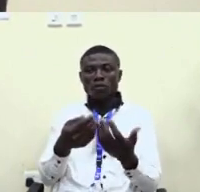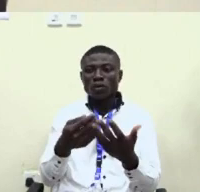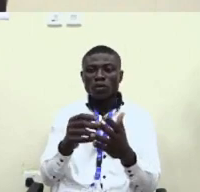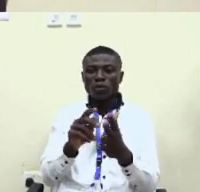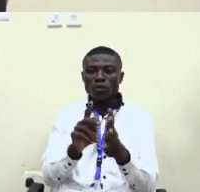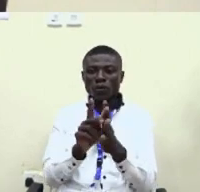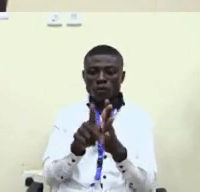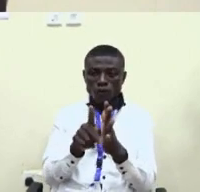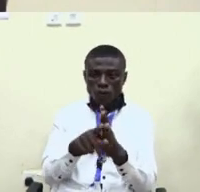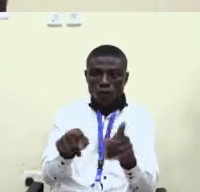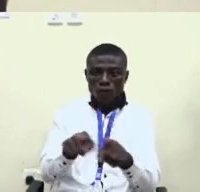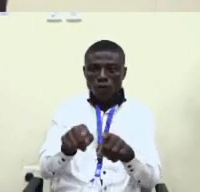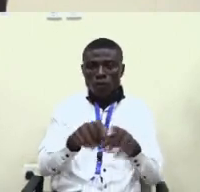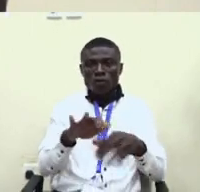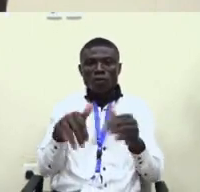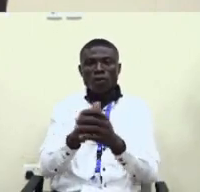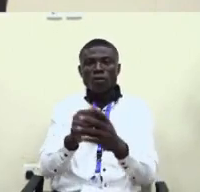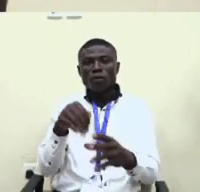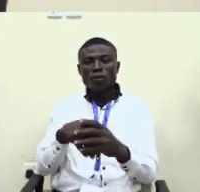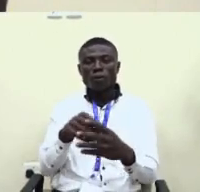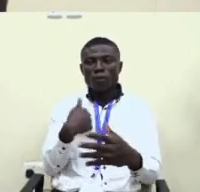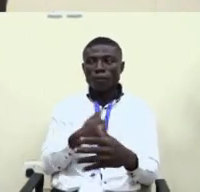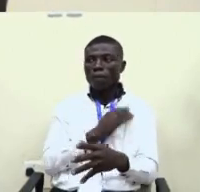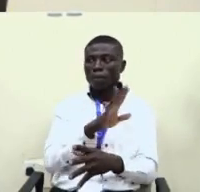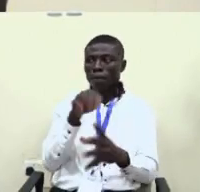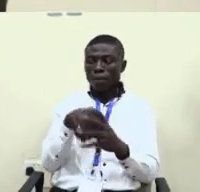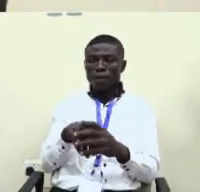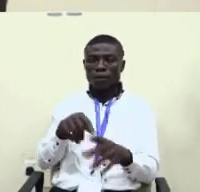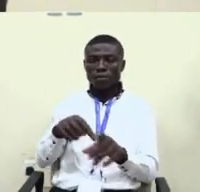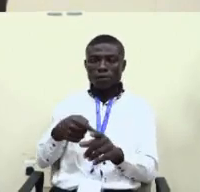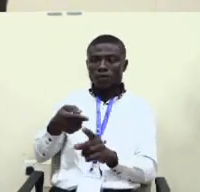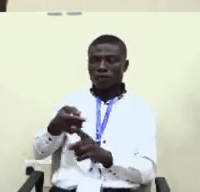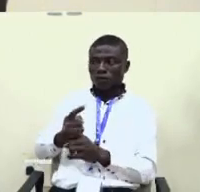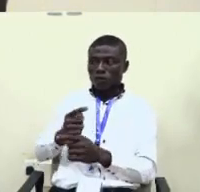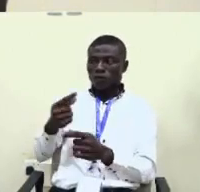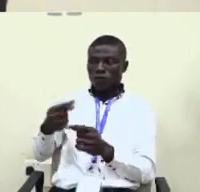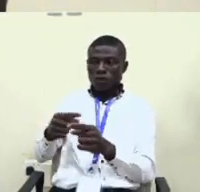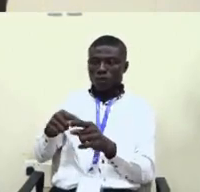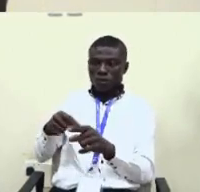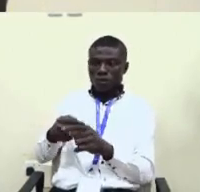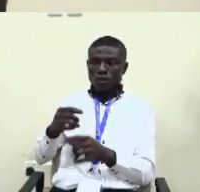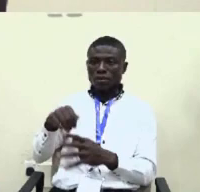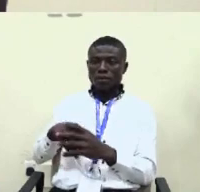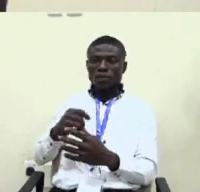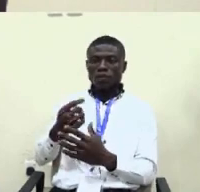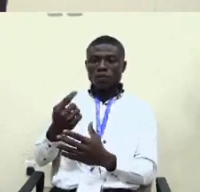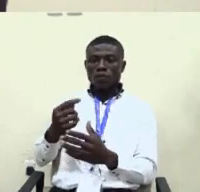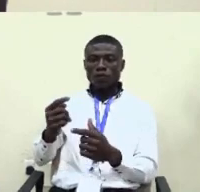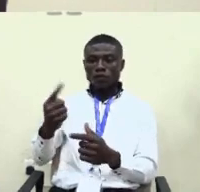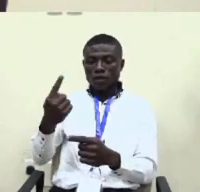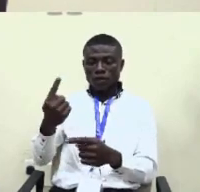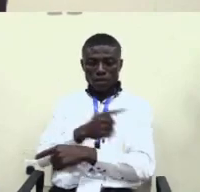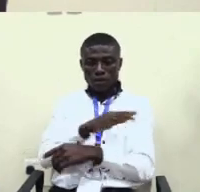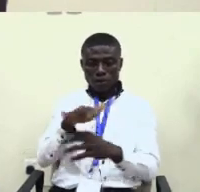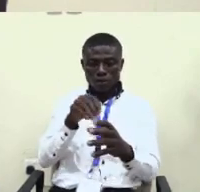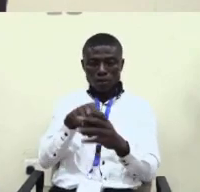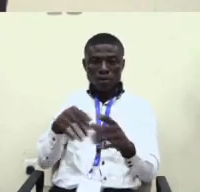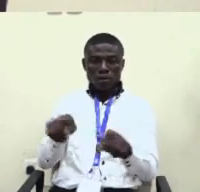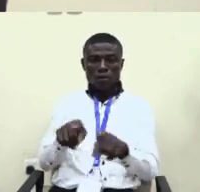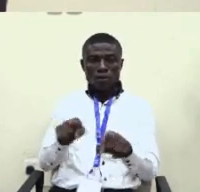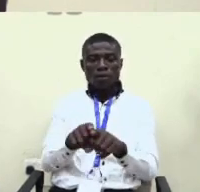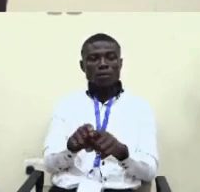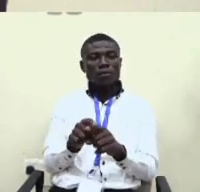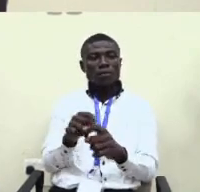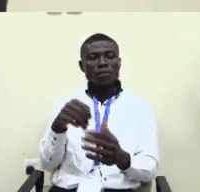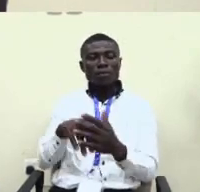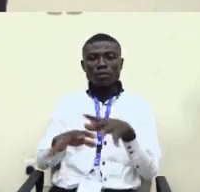visuals, and activities, we included them right from the word go, right from day one. And also,